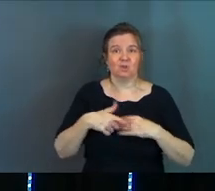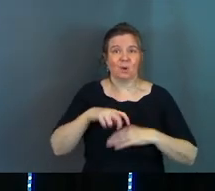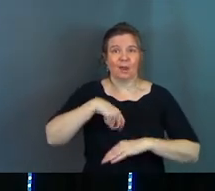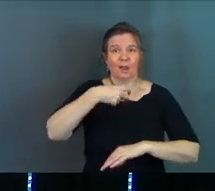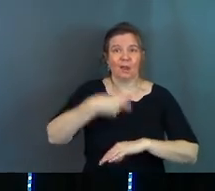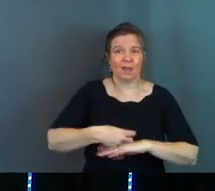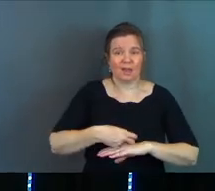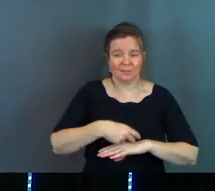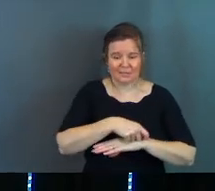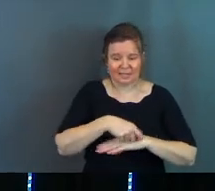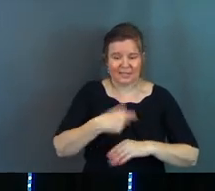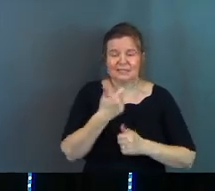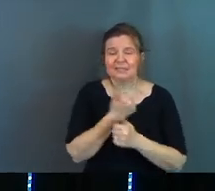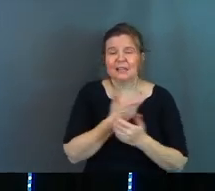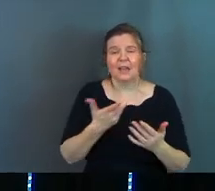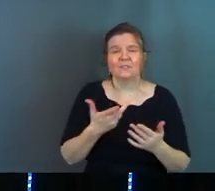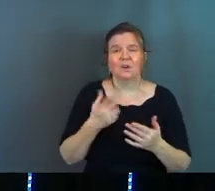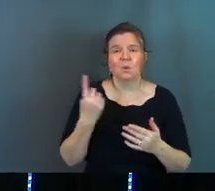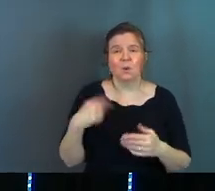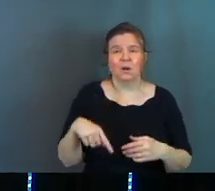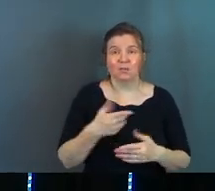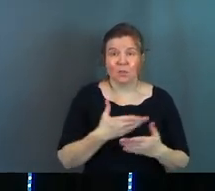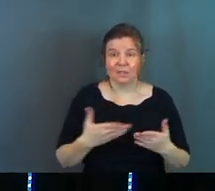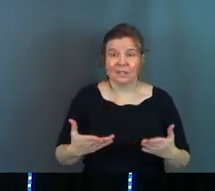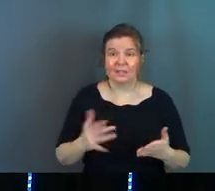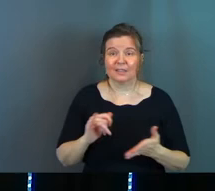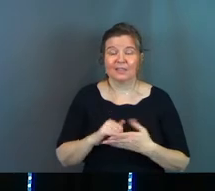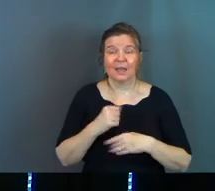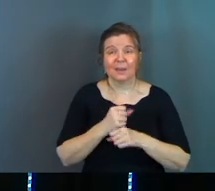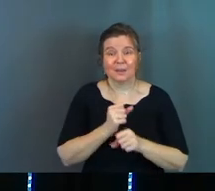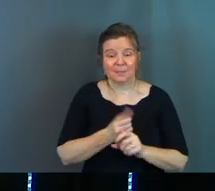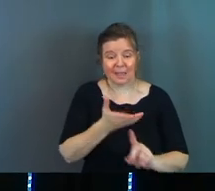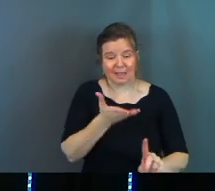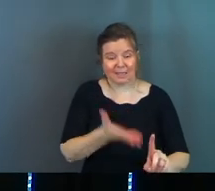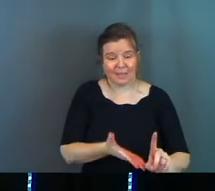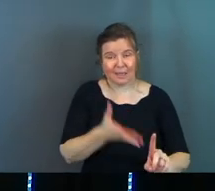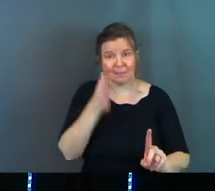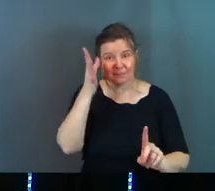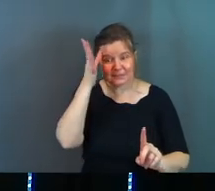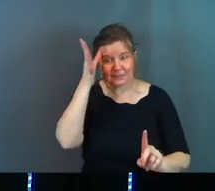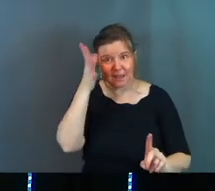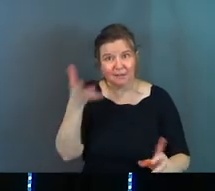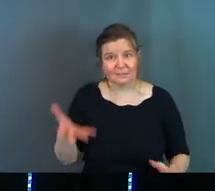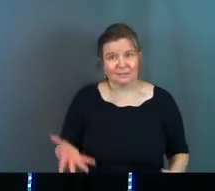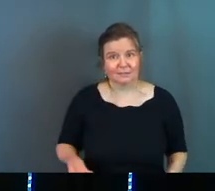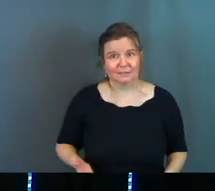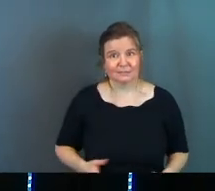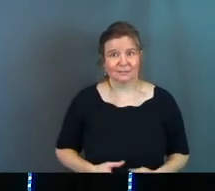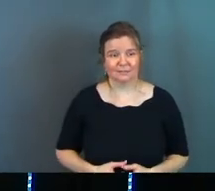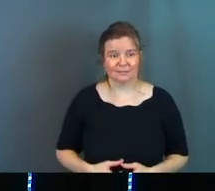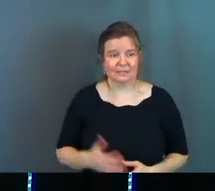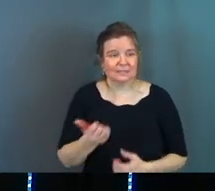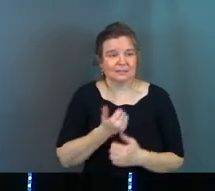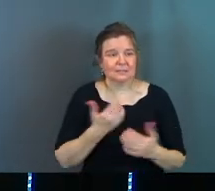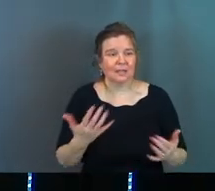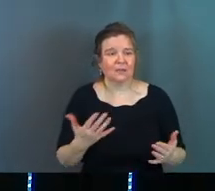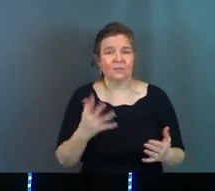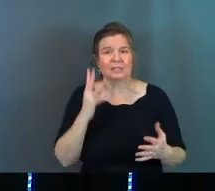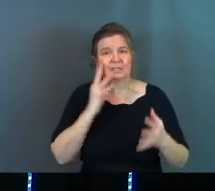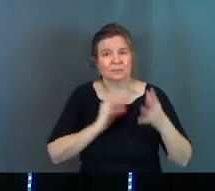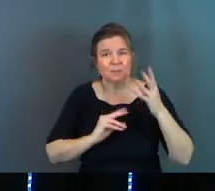and Band-Aid that you got. It's every single one of those things that make him a dad. It's every